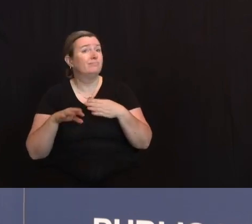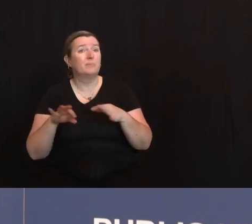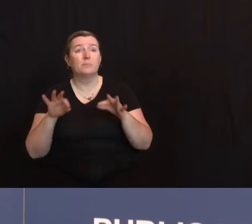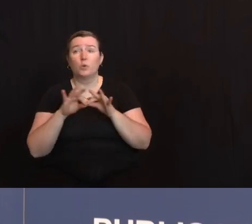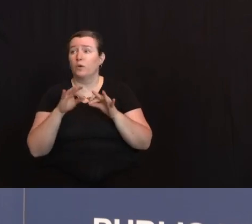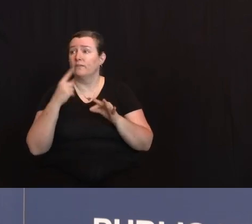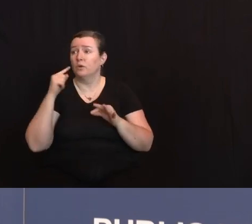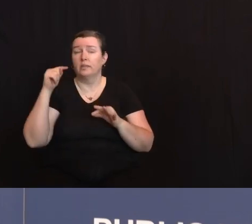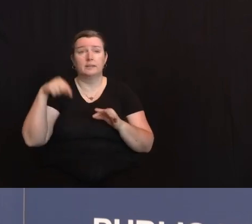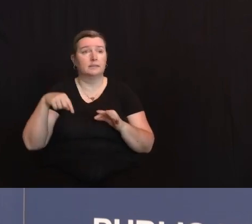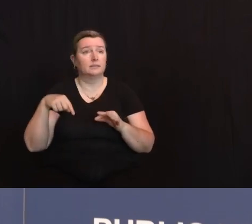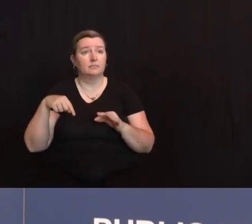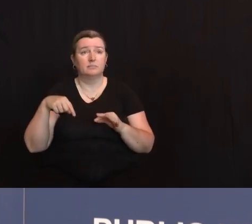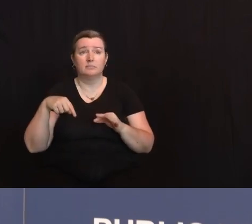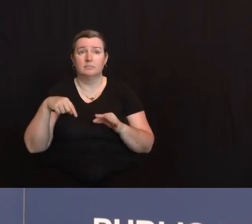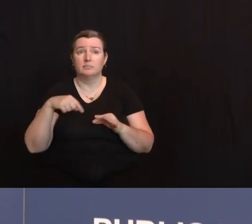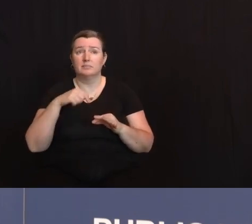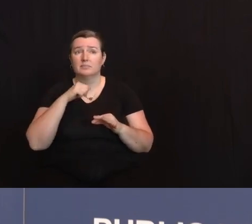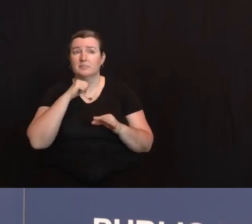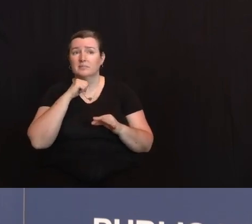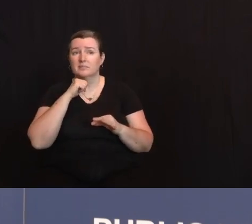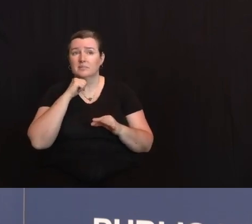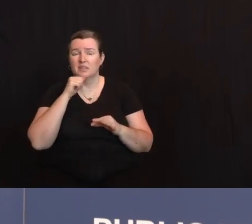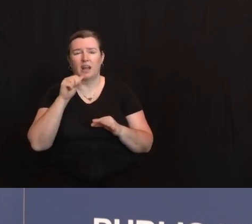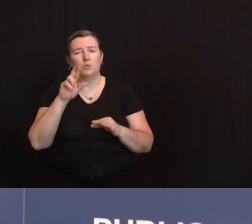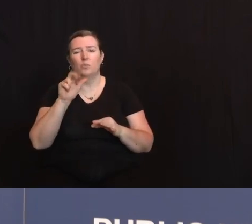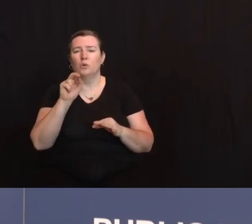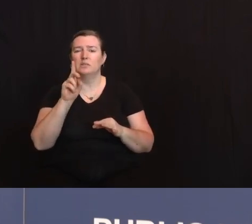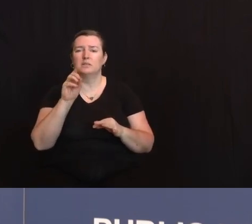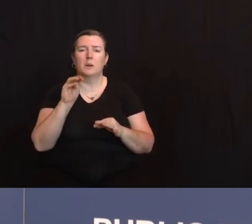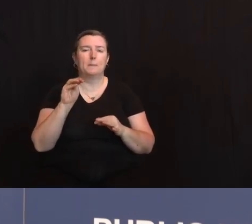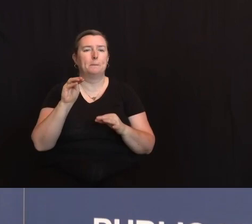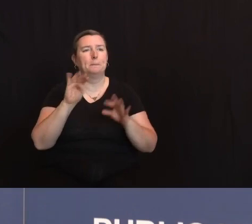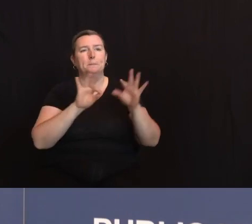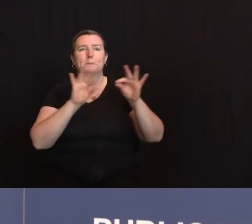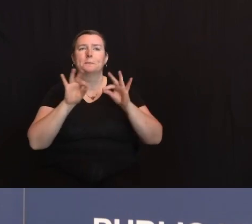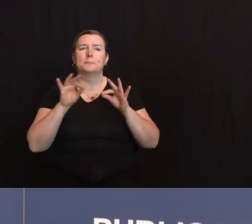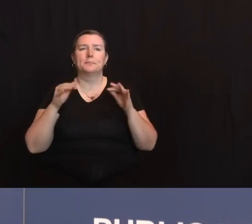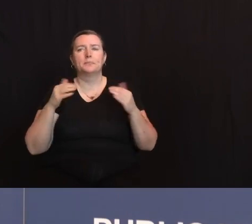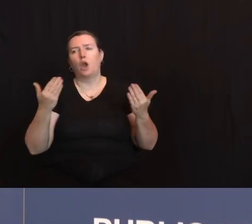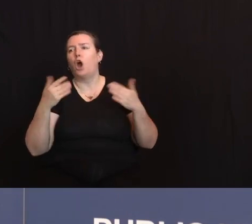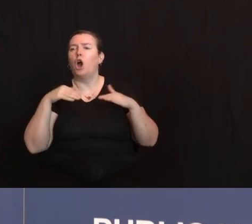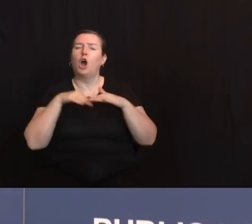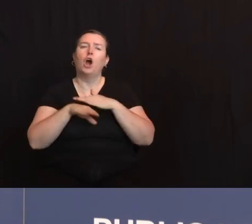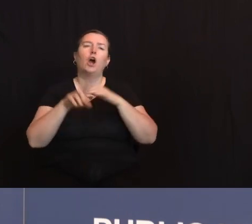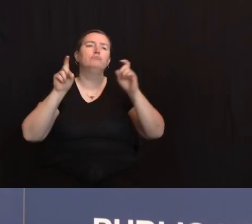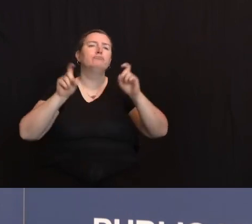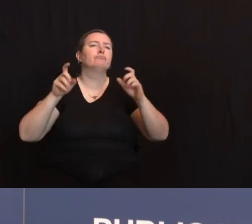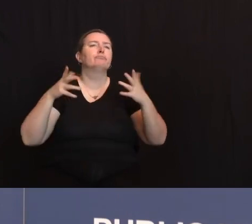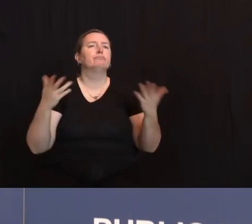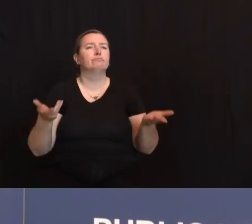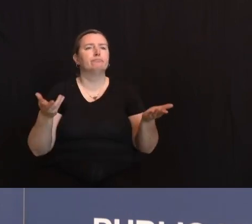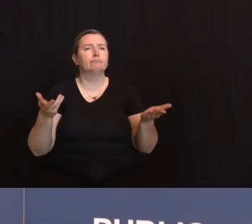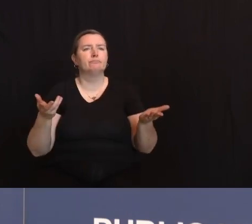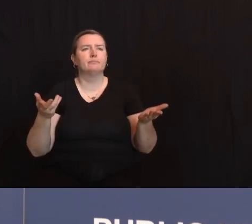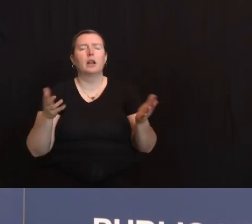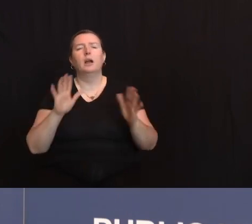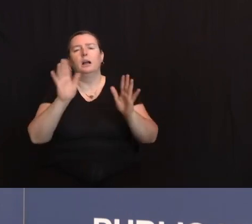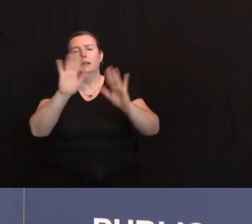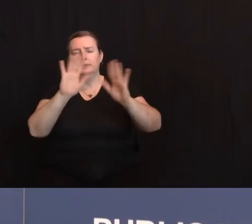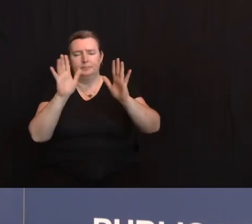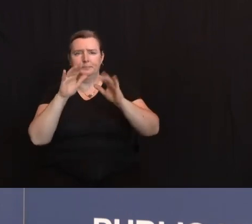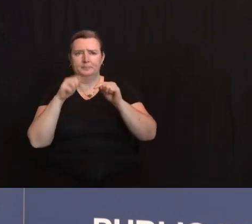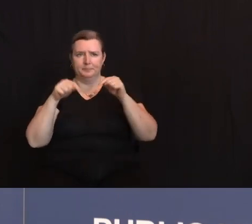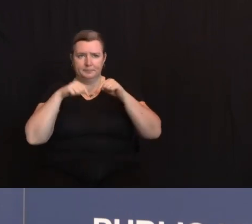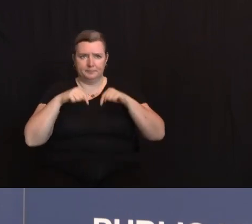what are known as randomized, meaning these are people going in and saying they want to be tested for antibodies. So our first thing is to realize that